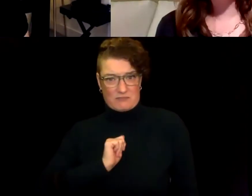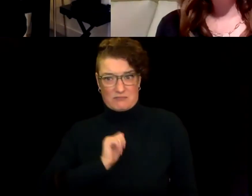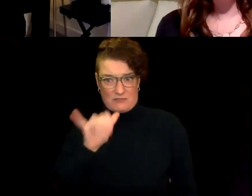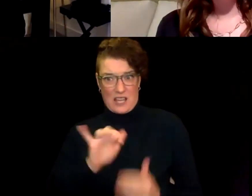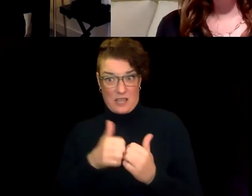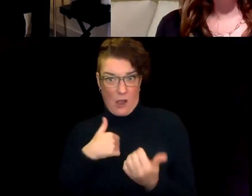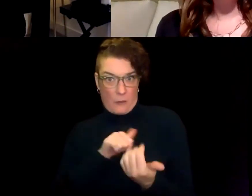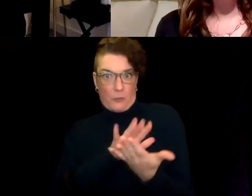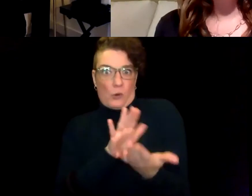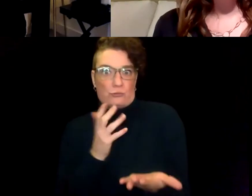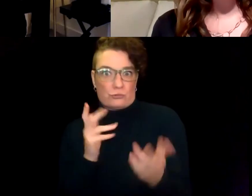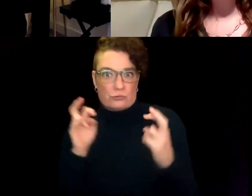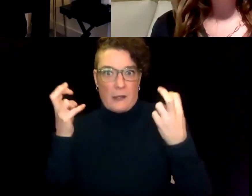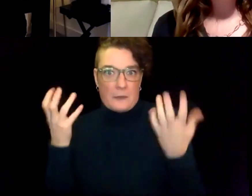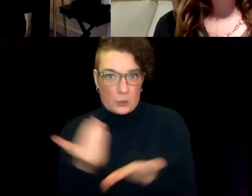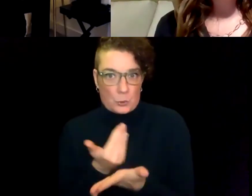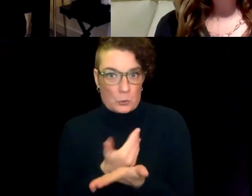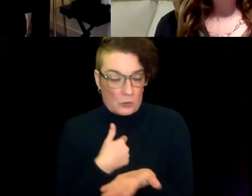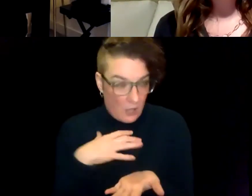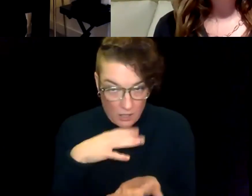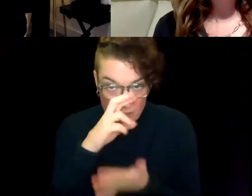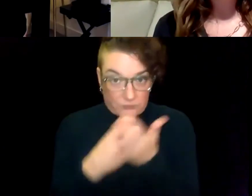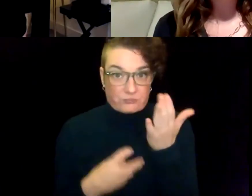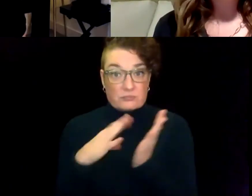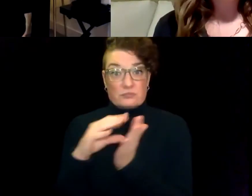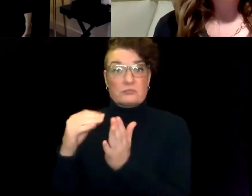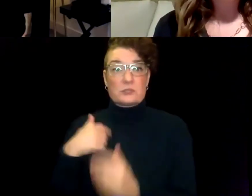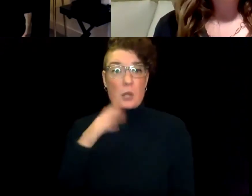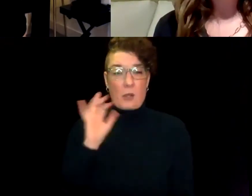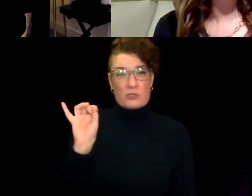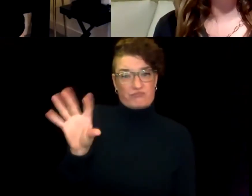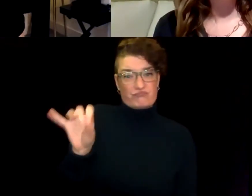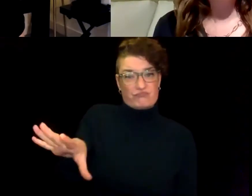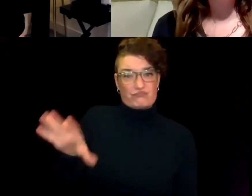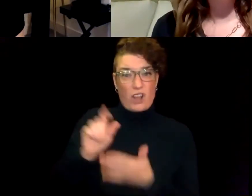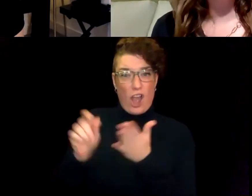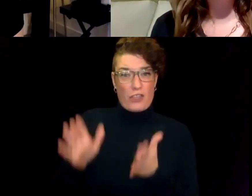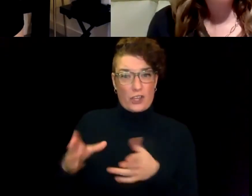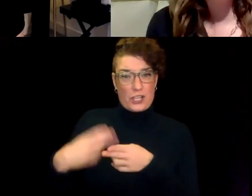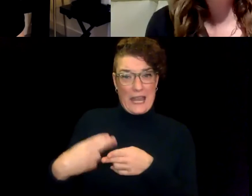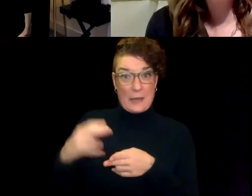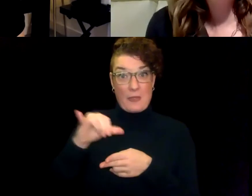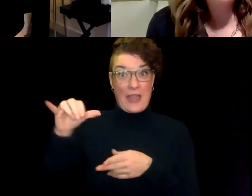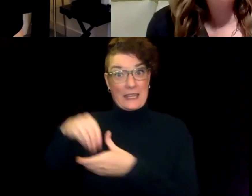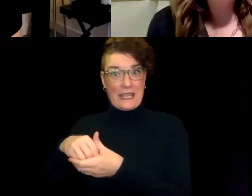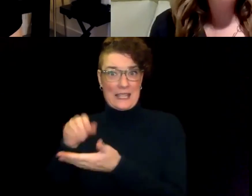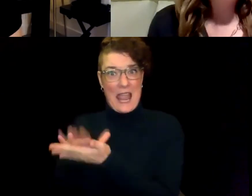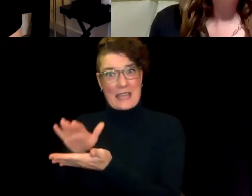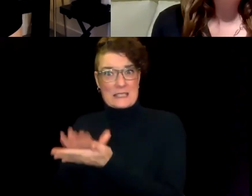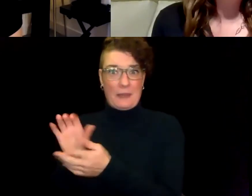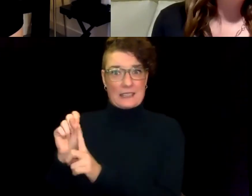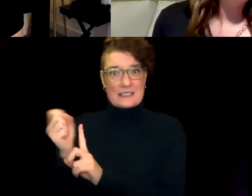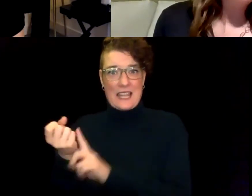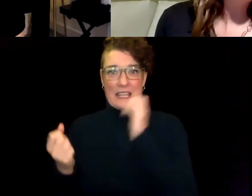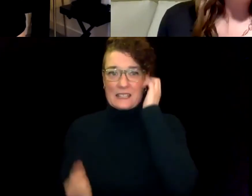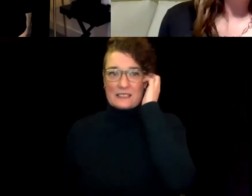about a topic. And so I would just cite like authors, like you would in like an academic setting, or like papers and